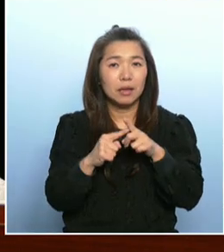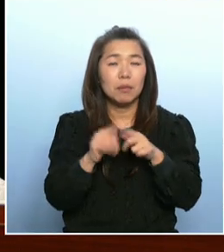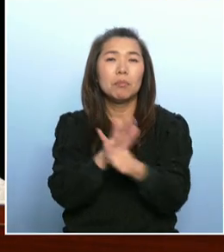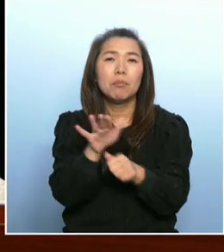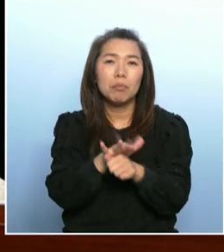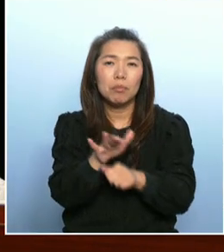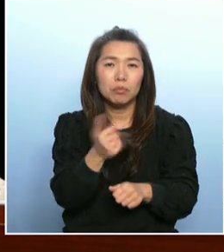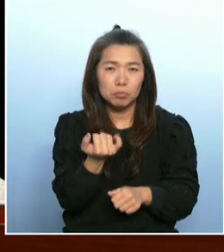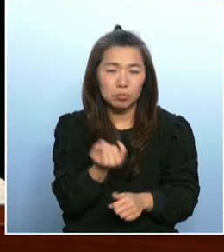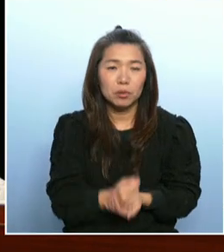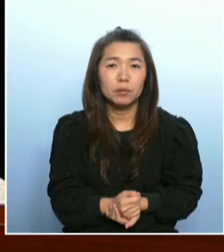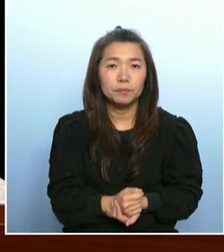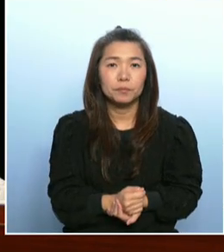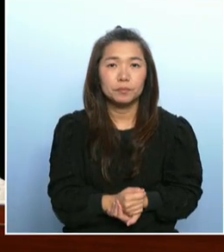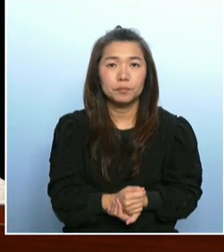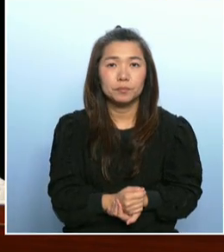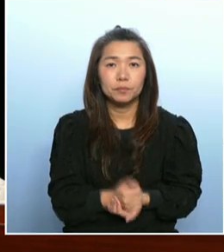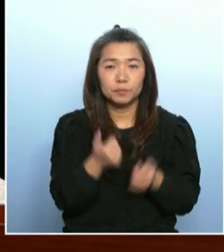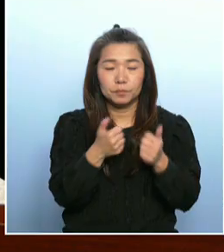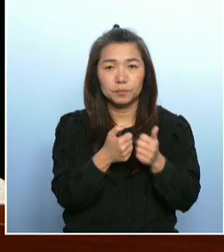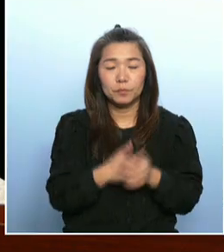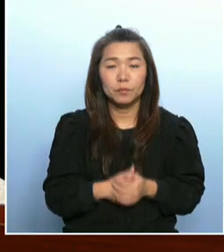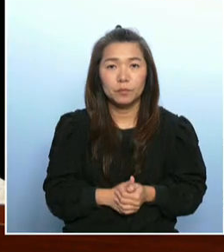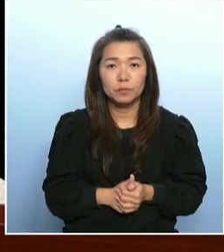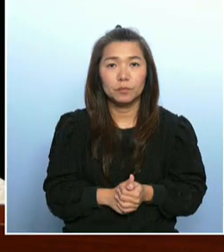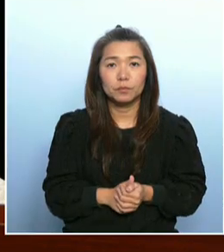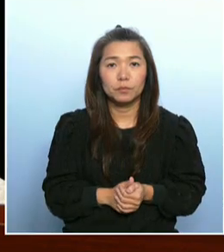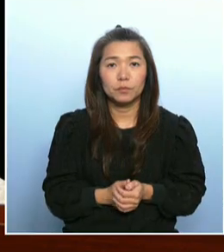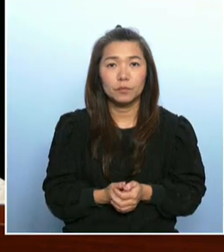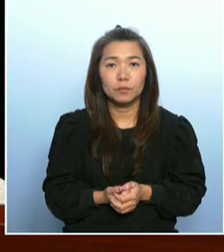to help persons with disabilities? Thank you.